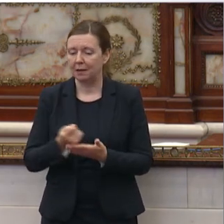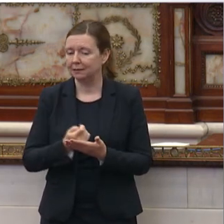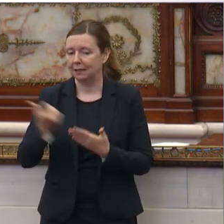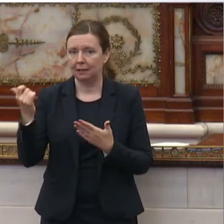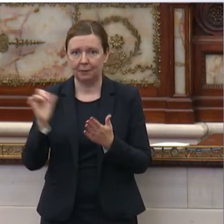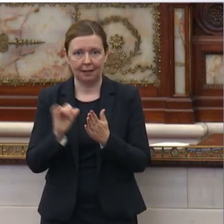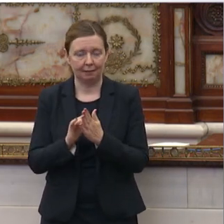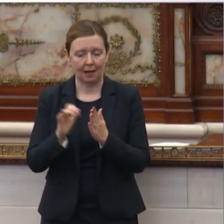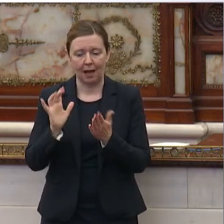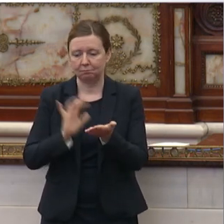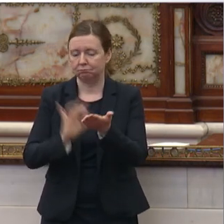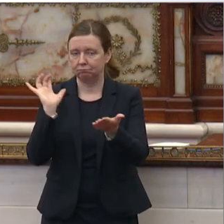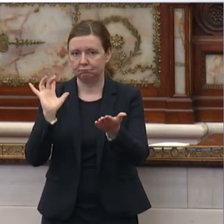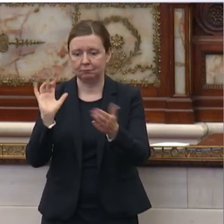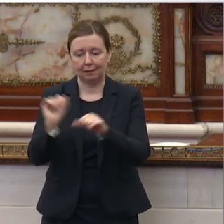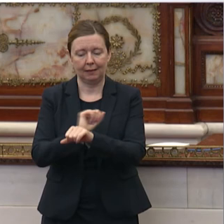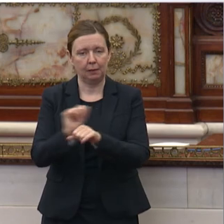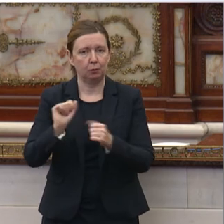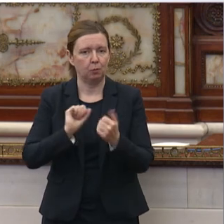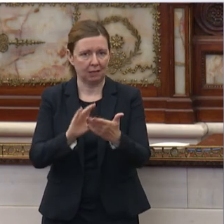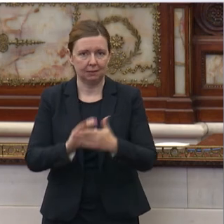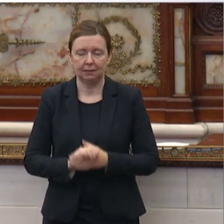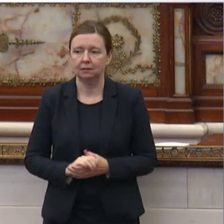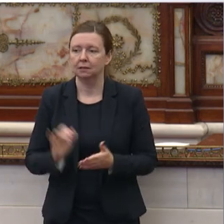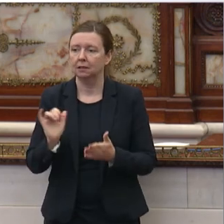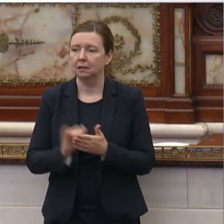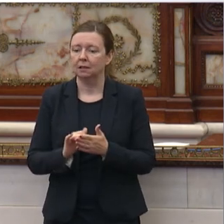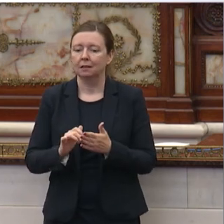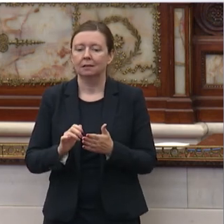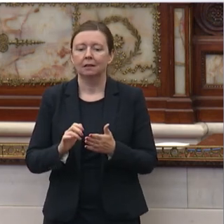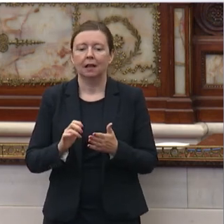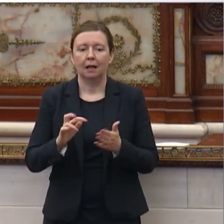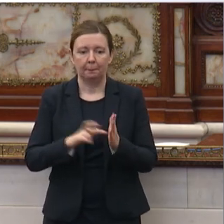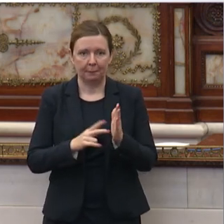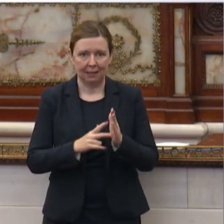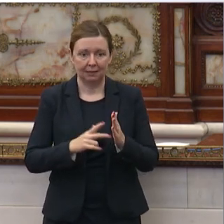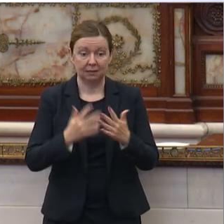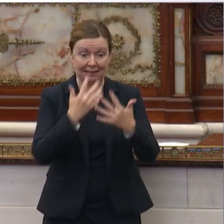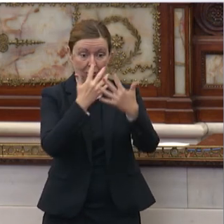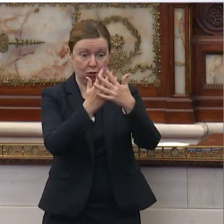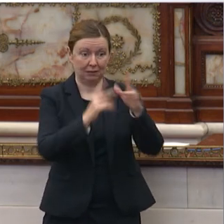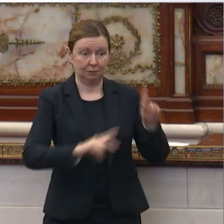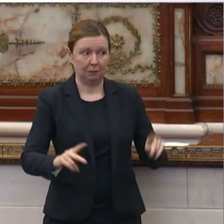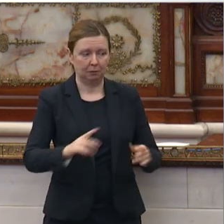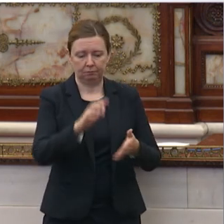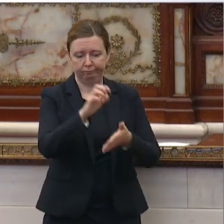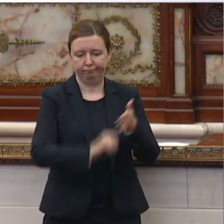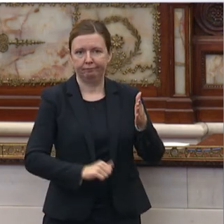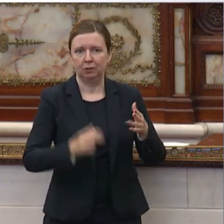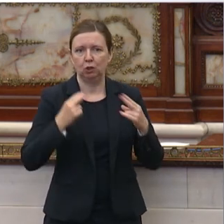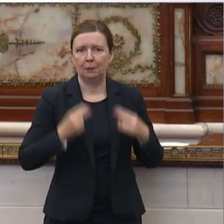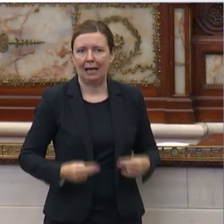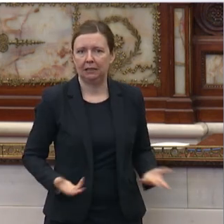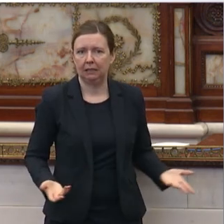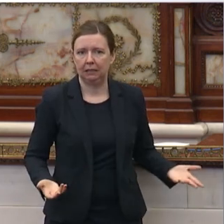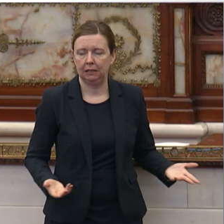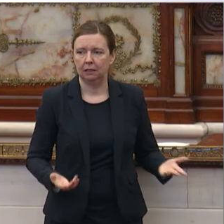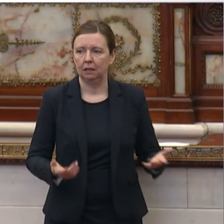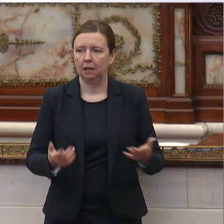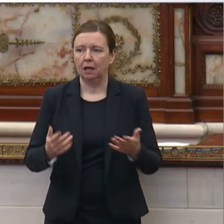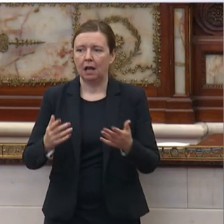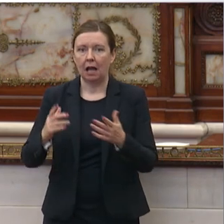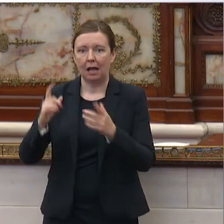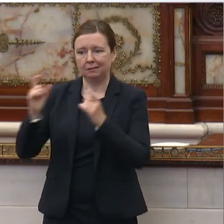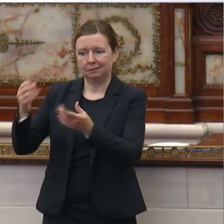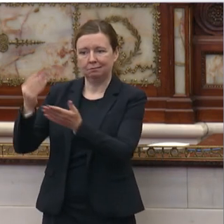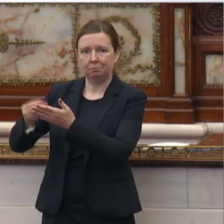this exploitive labor practice that strips incarcerated people of their humanity and lines the pockets of